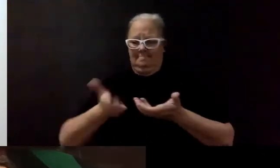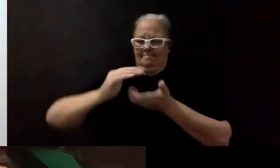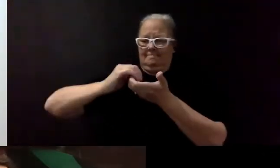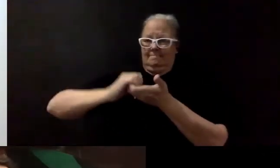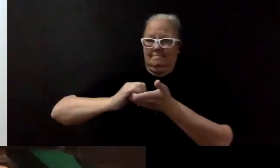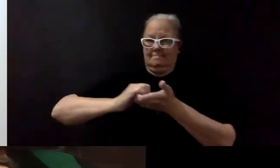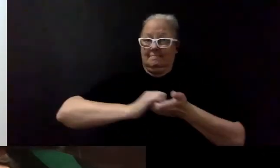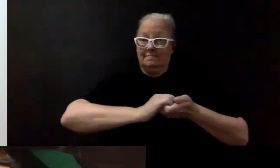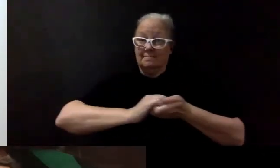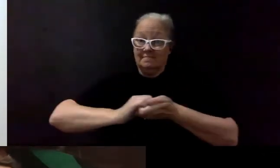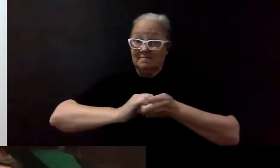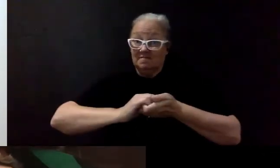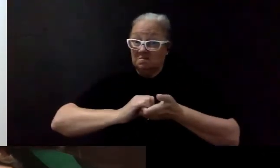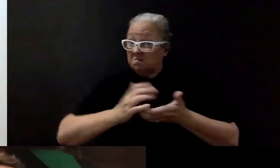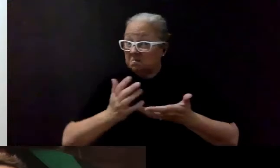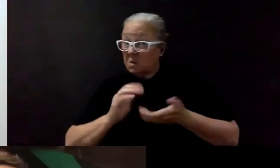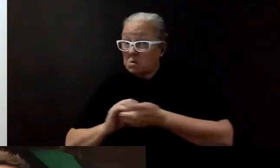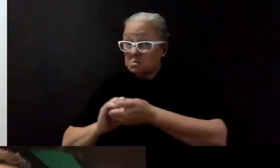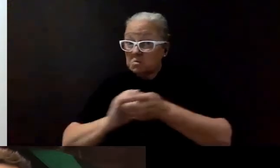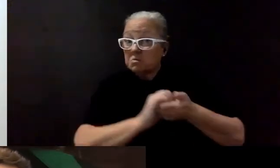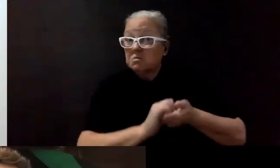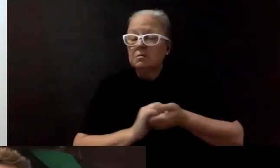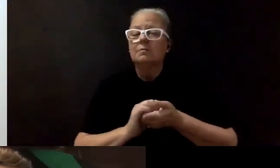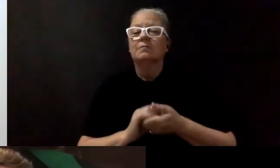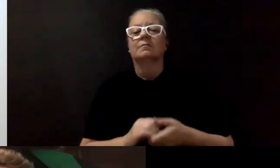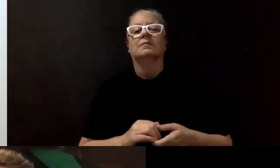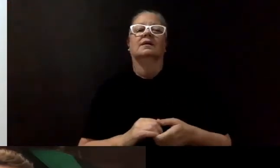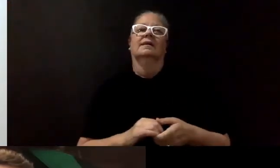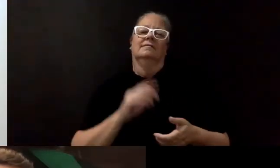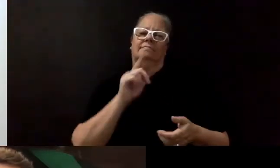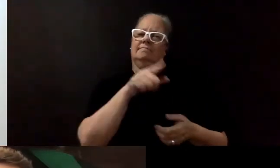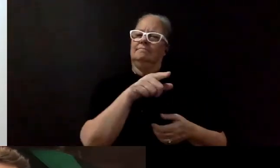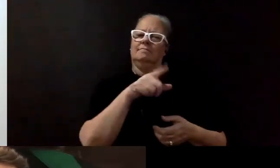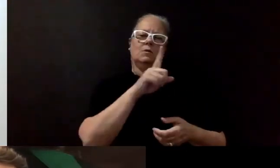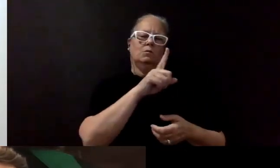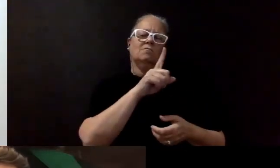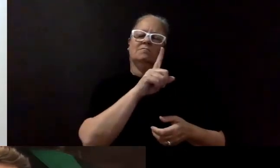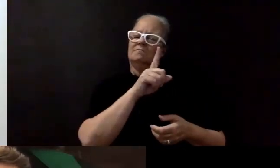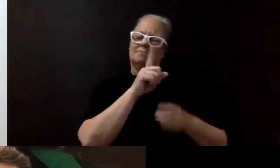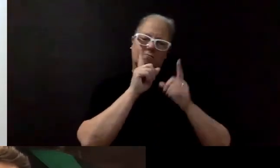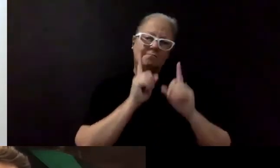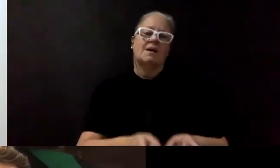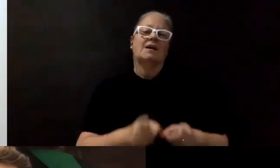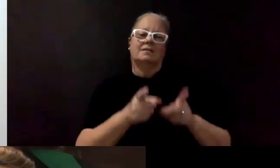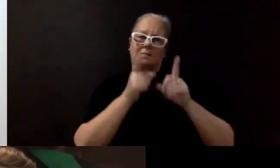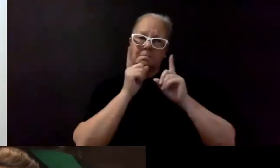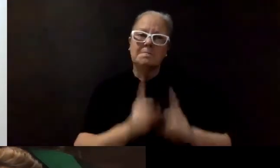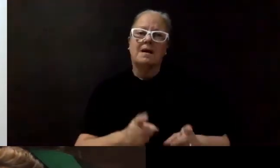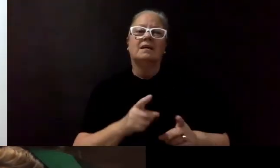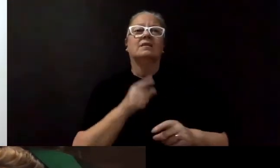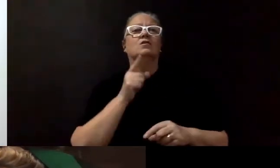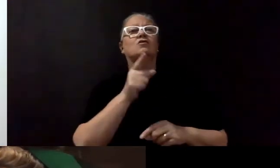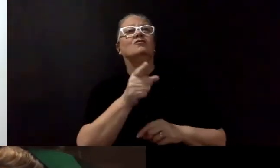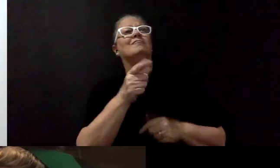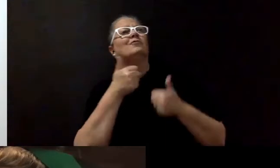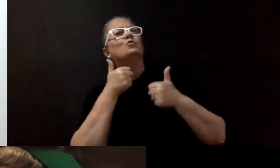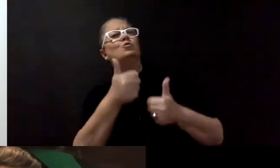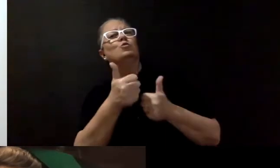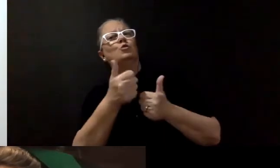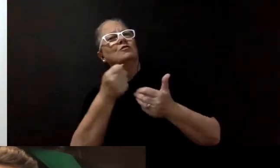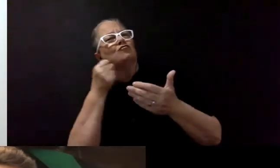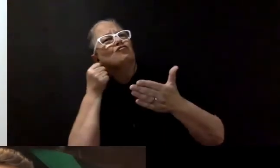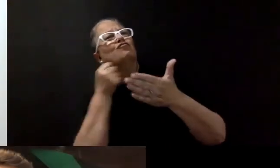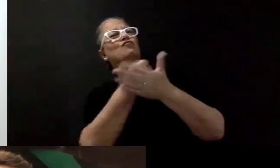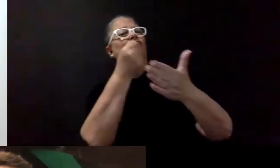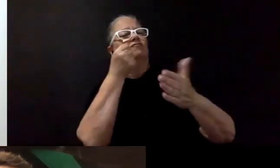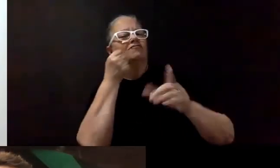Definitely. I mean, one of our guiding principles is impact through collaboration. So again, elaborating on